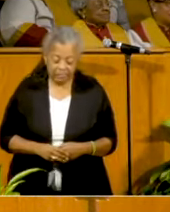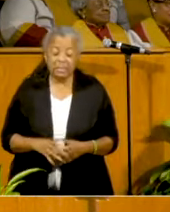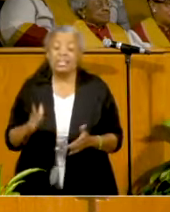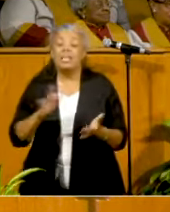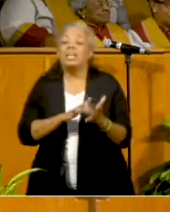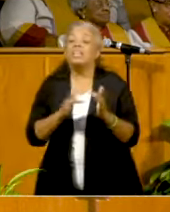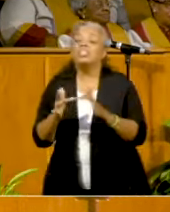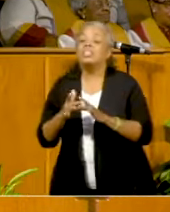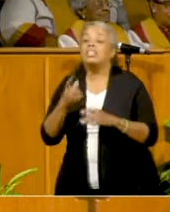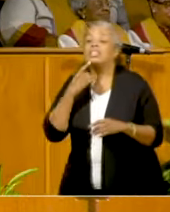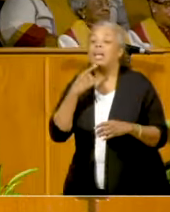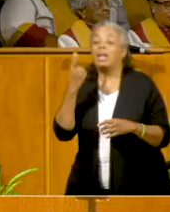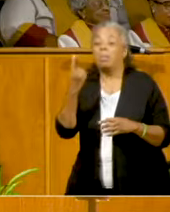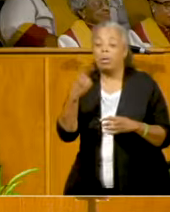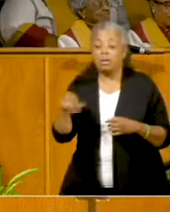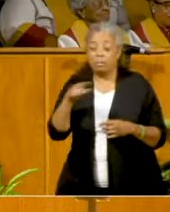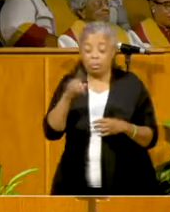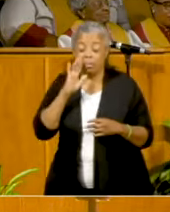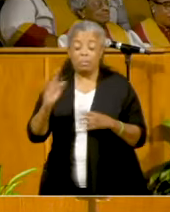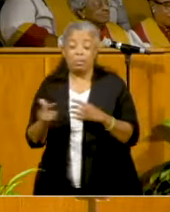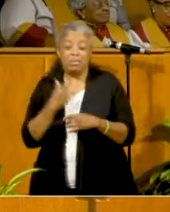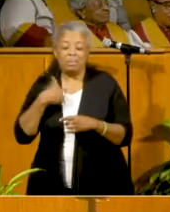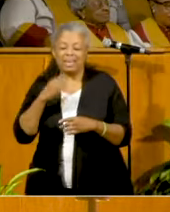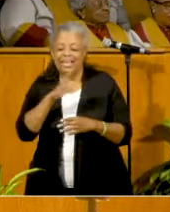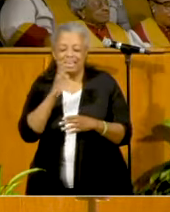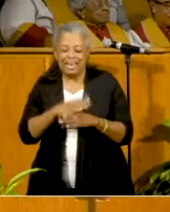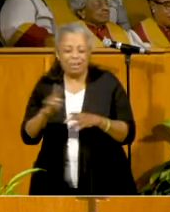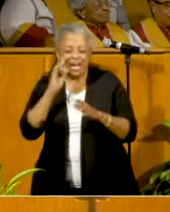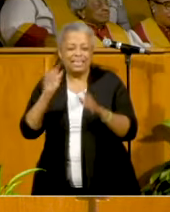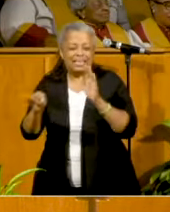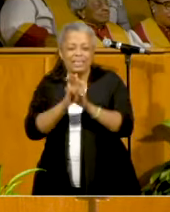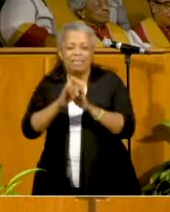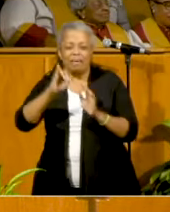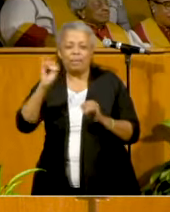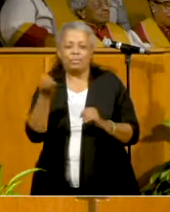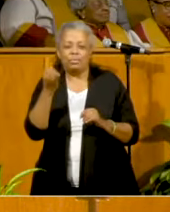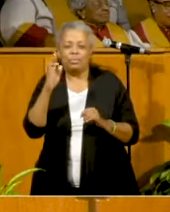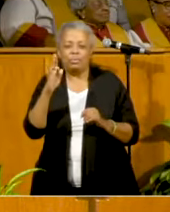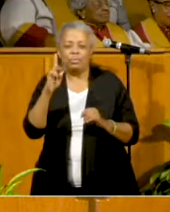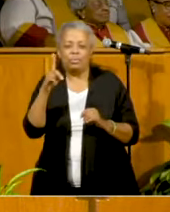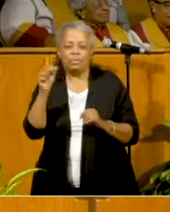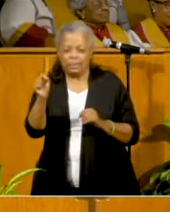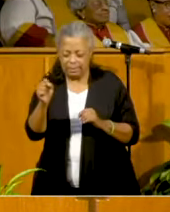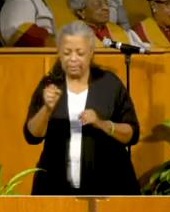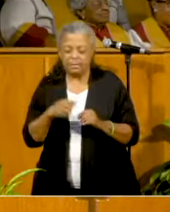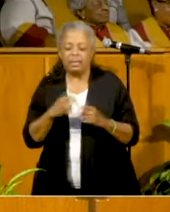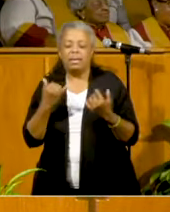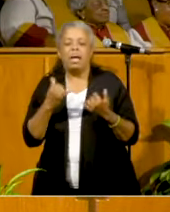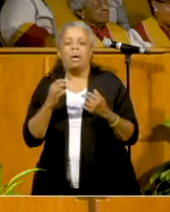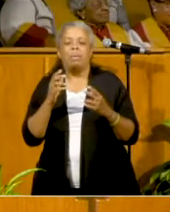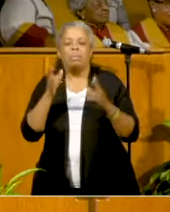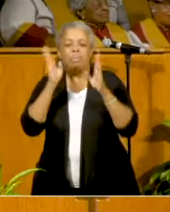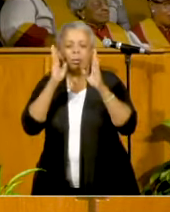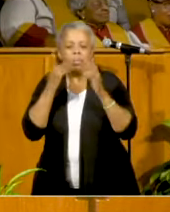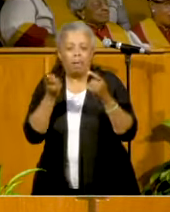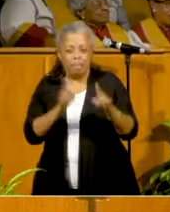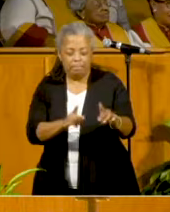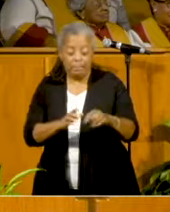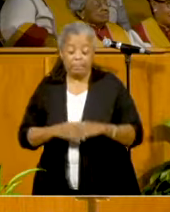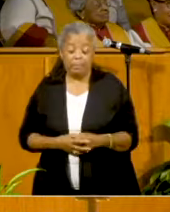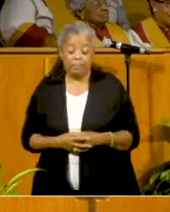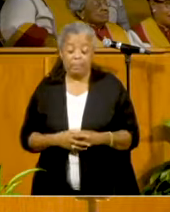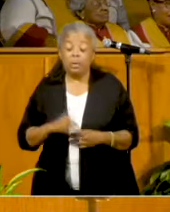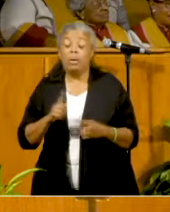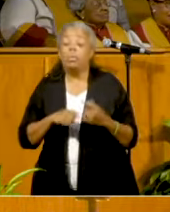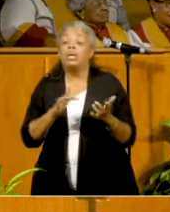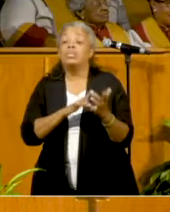Jesus says, listen, one of y'all will betray me. He never identifies Judas. And watch what happens. When he